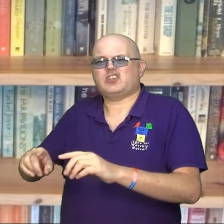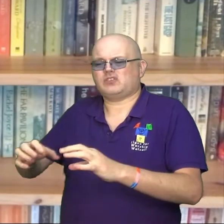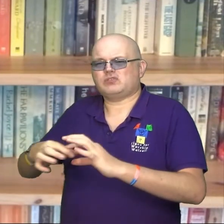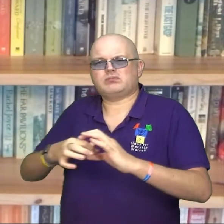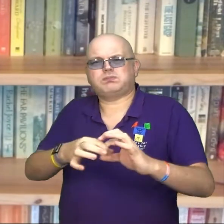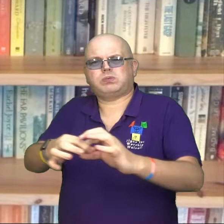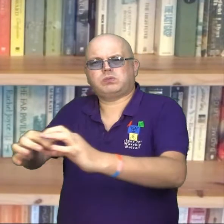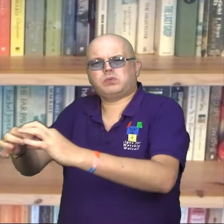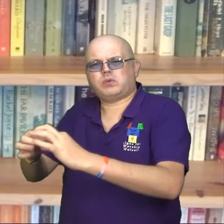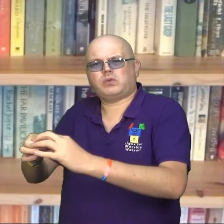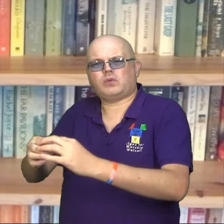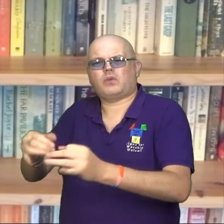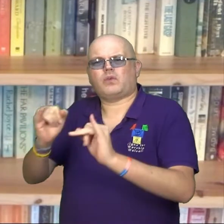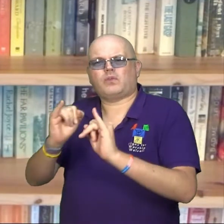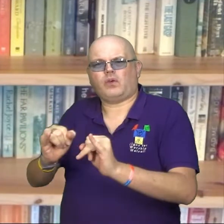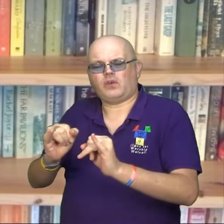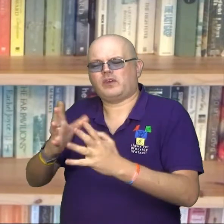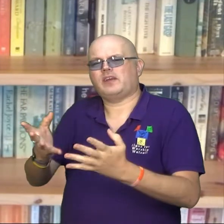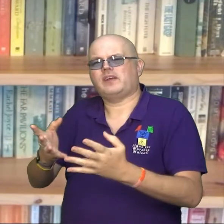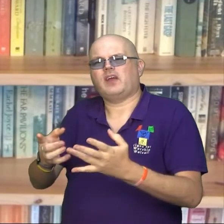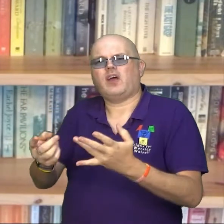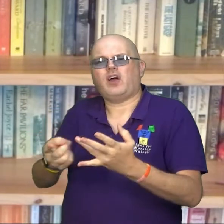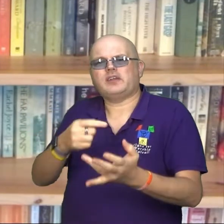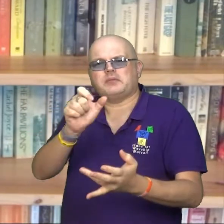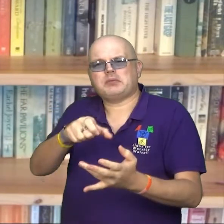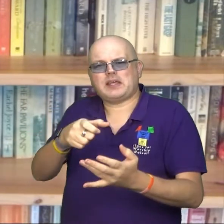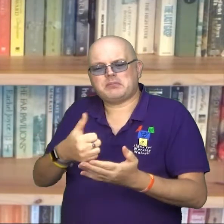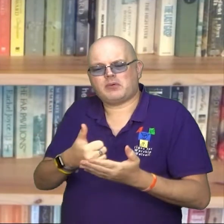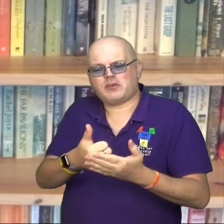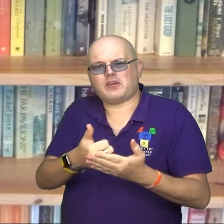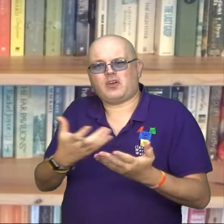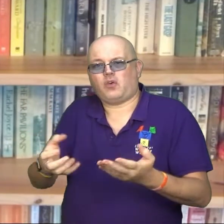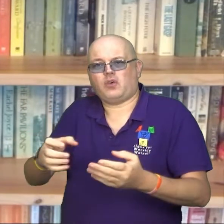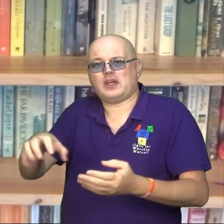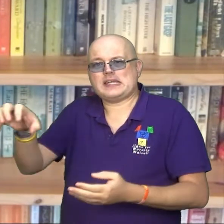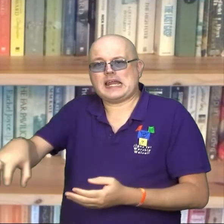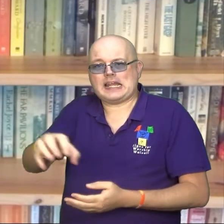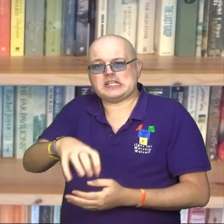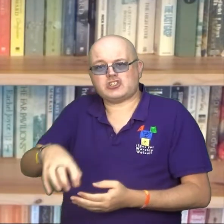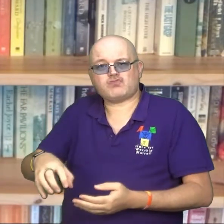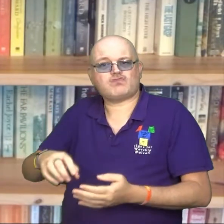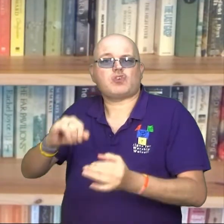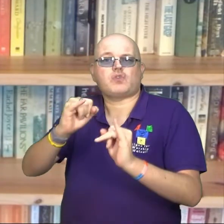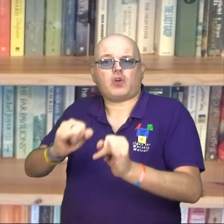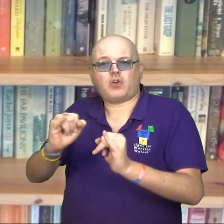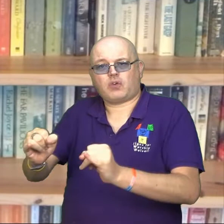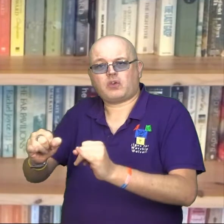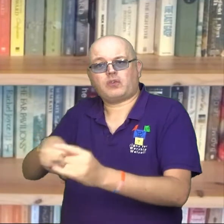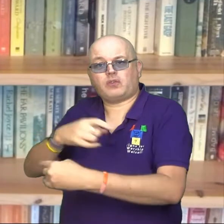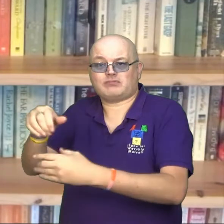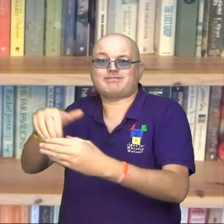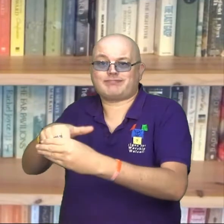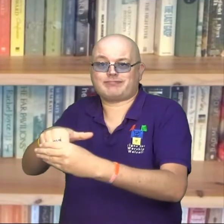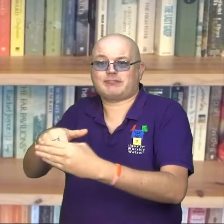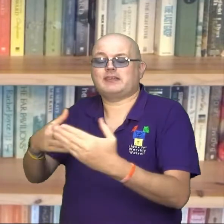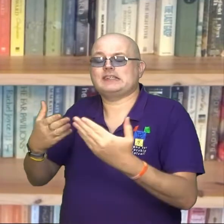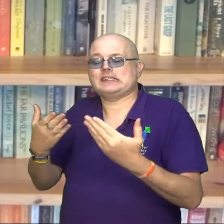about the part we play in the collective, things we do with other people, even nations that are